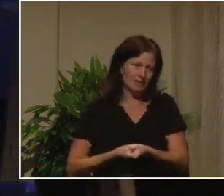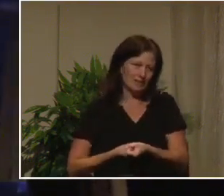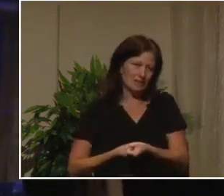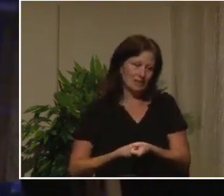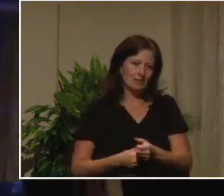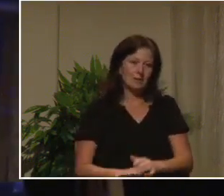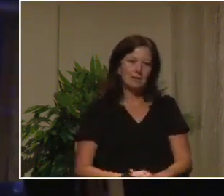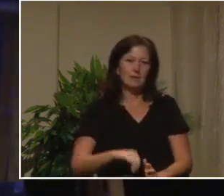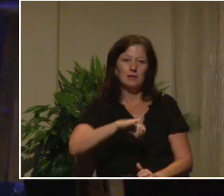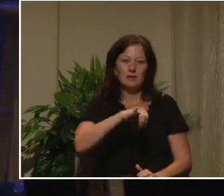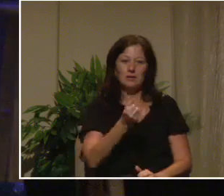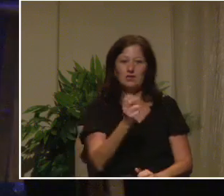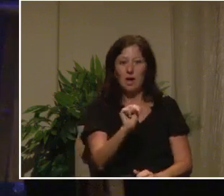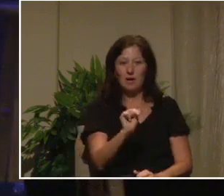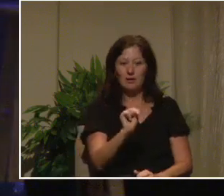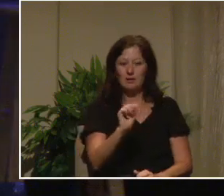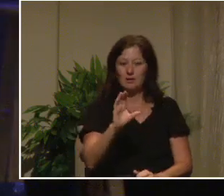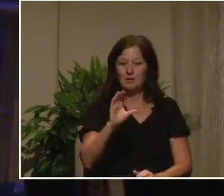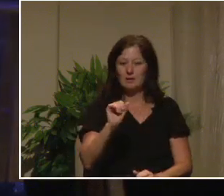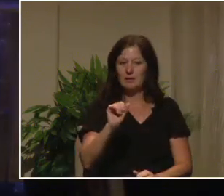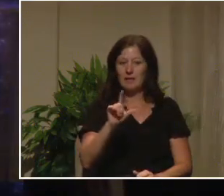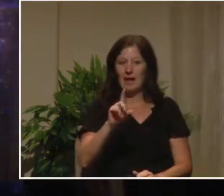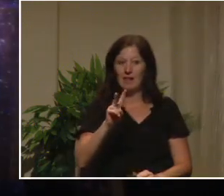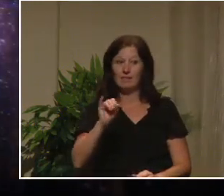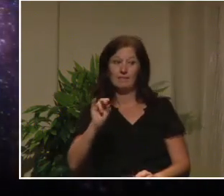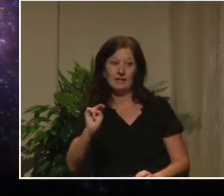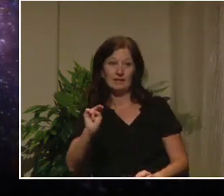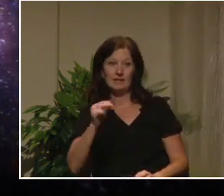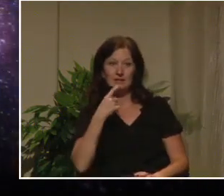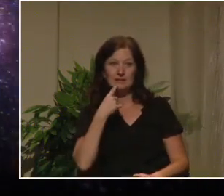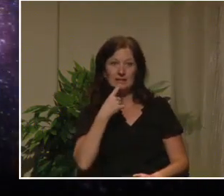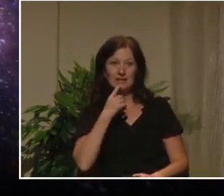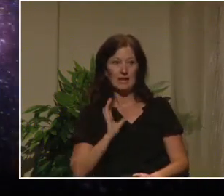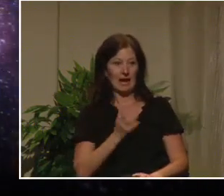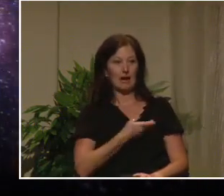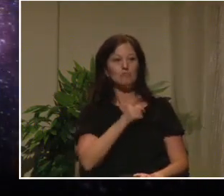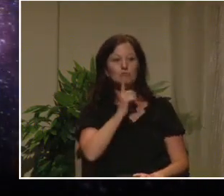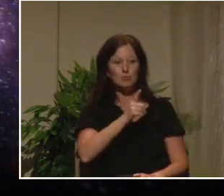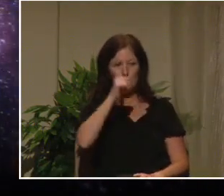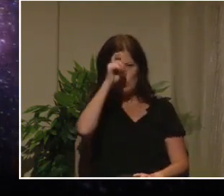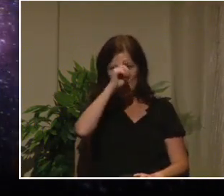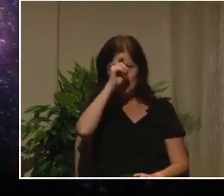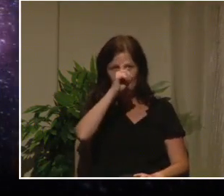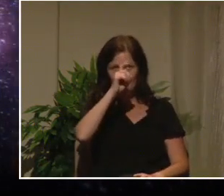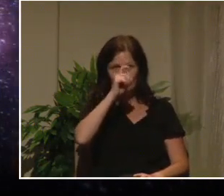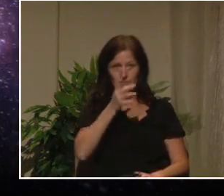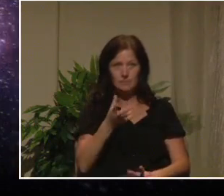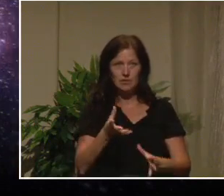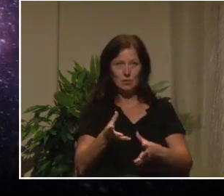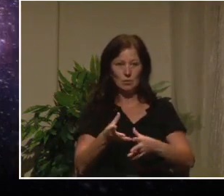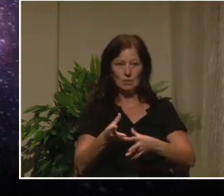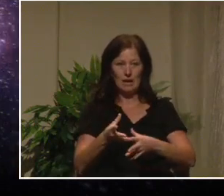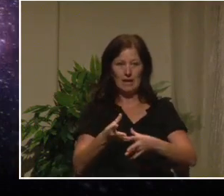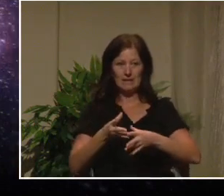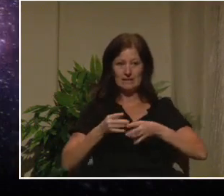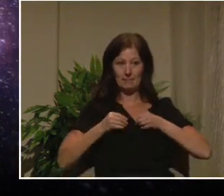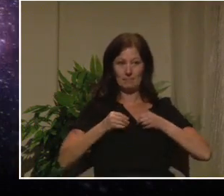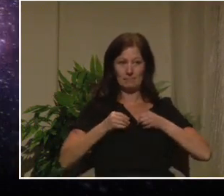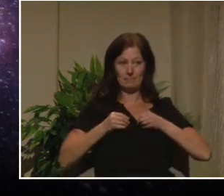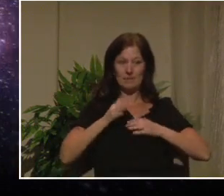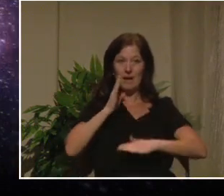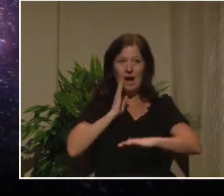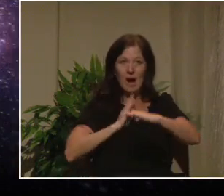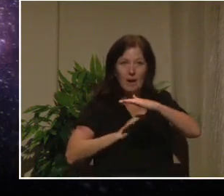John Calvin said this, "Our true wisdom is to embrace with meek docility and without